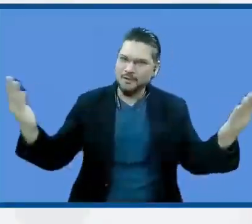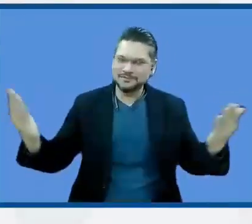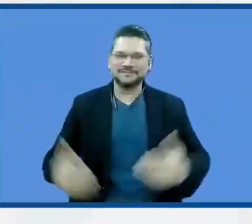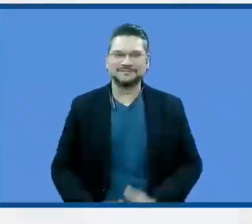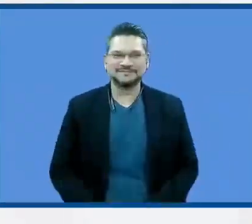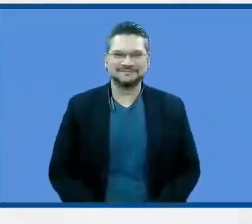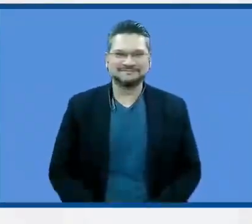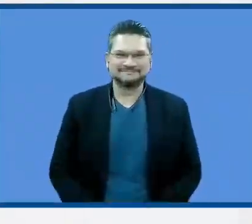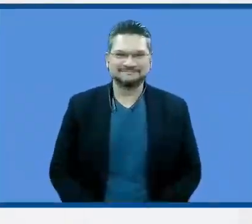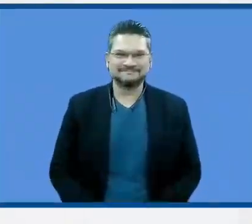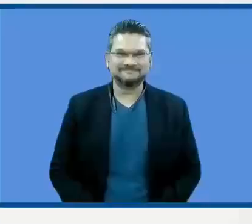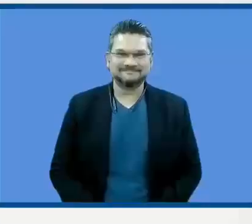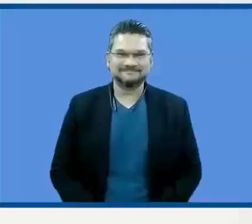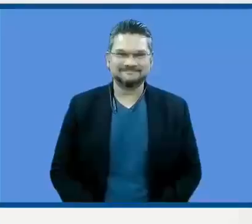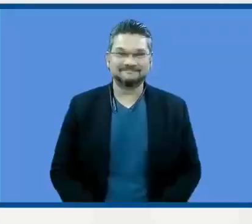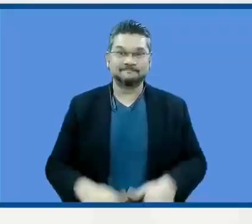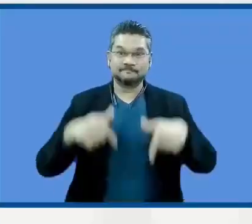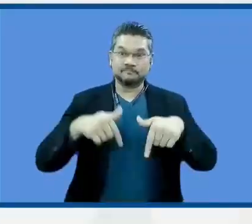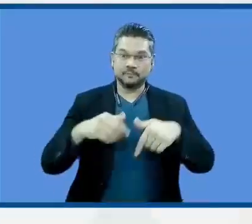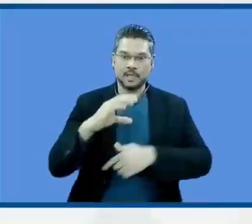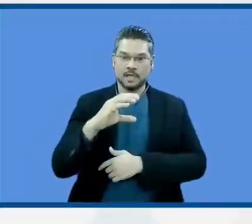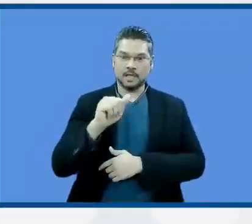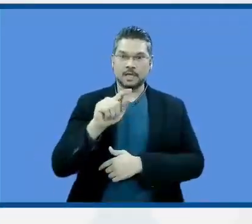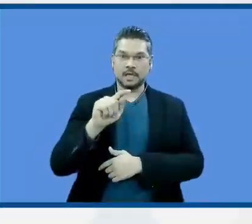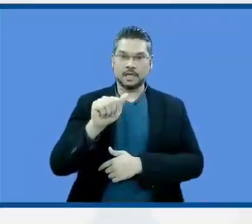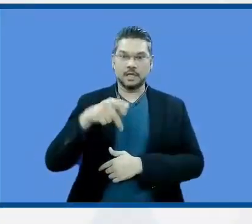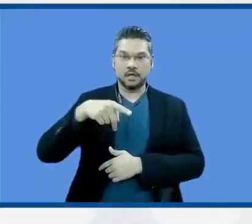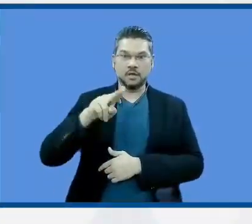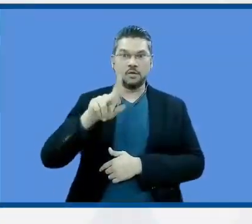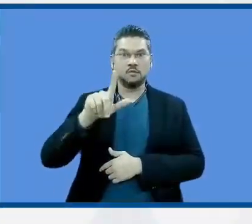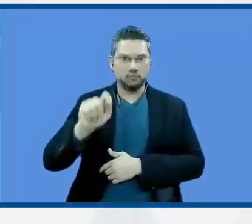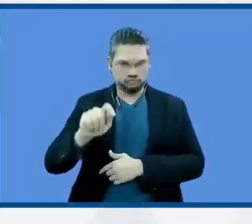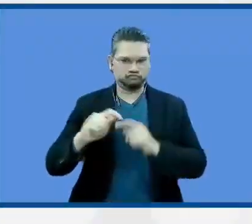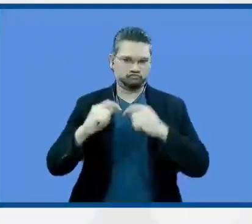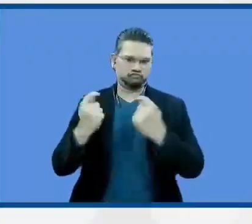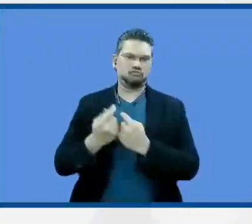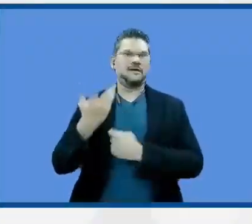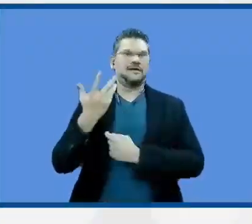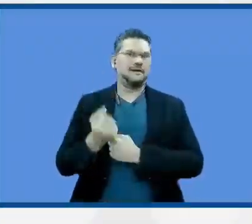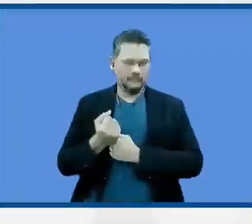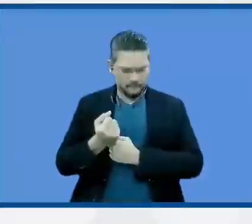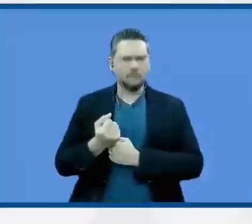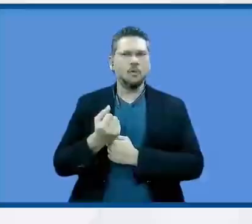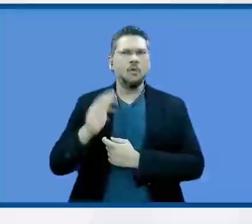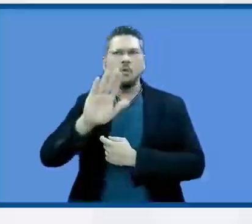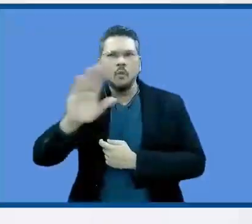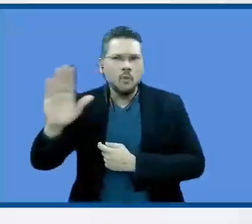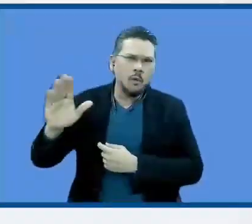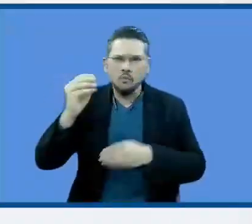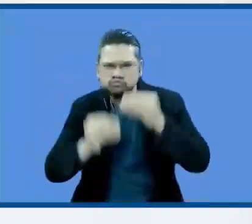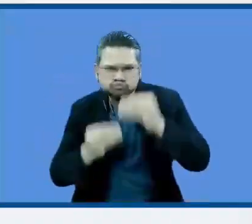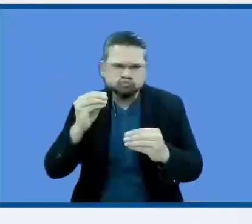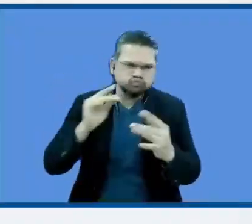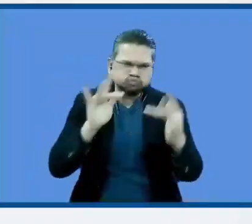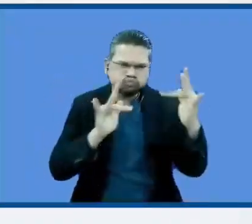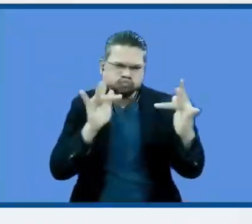the Catapult team will be at their disposal throughout the event to solve any technical issues that may arise. So